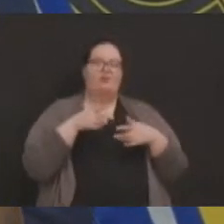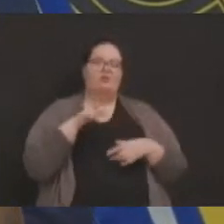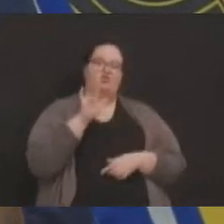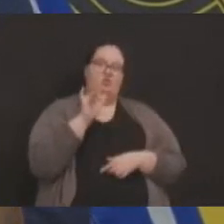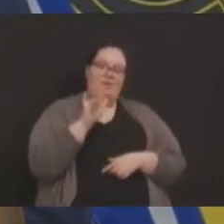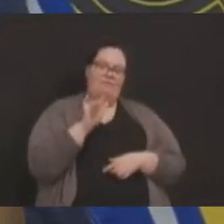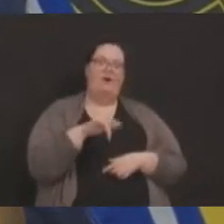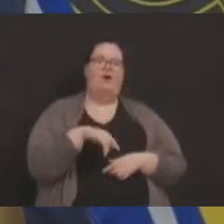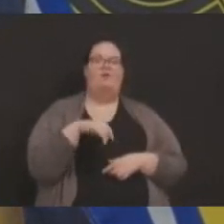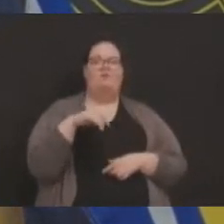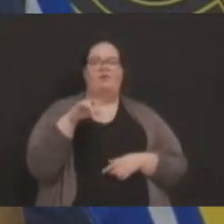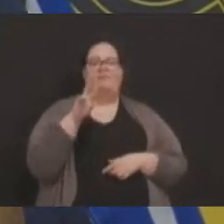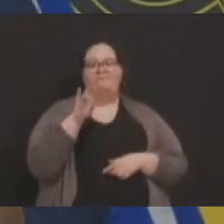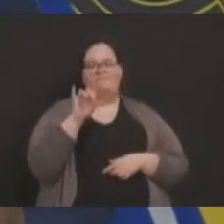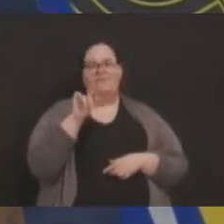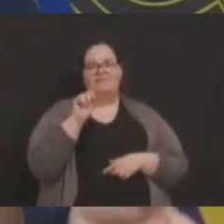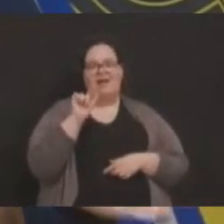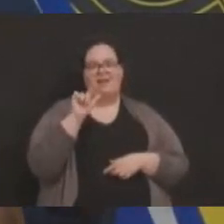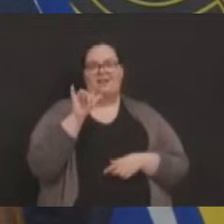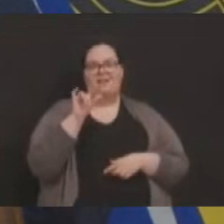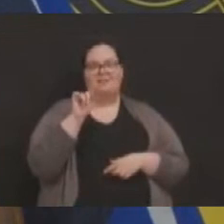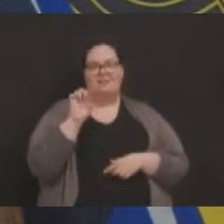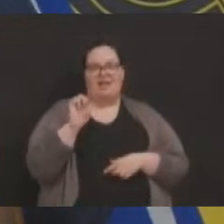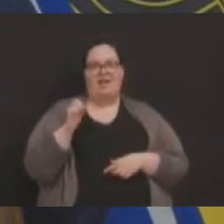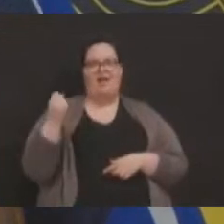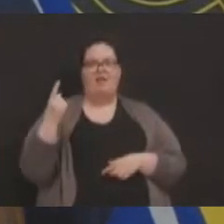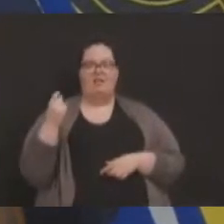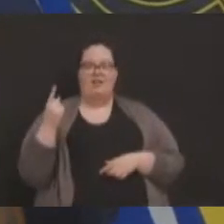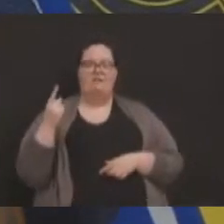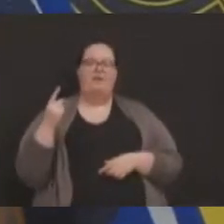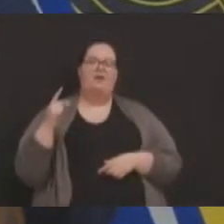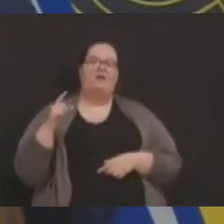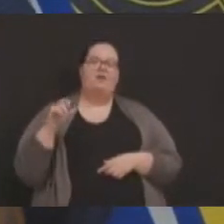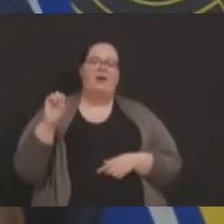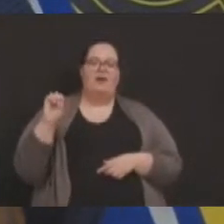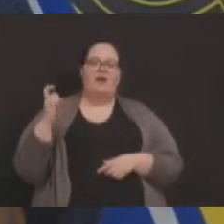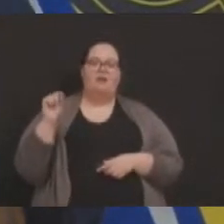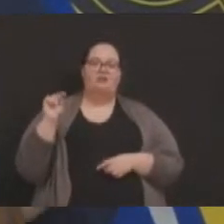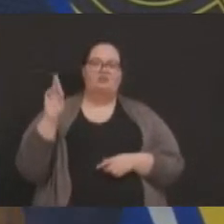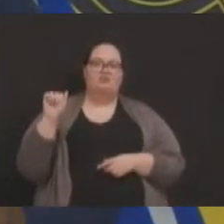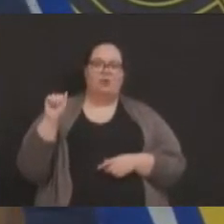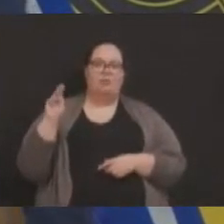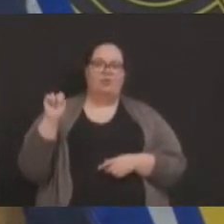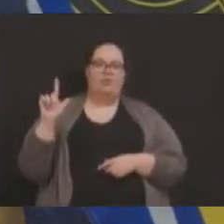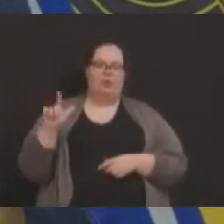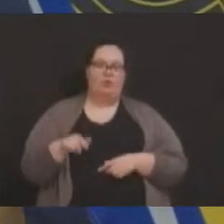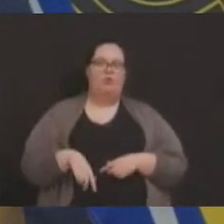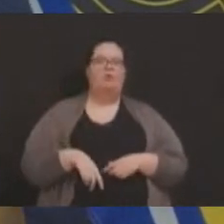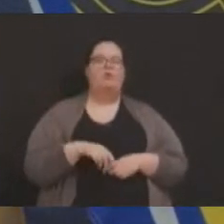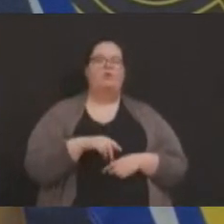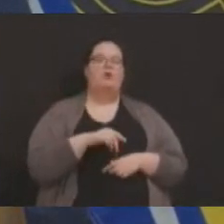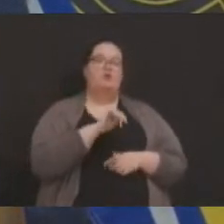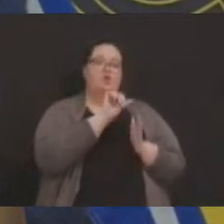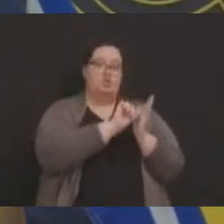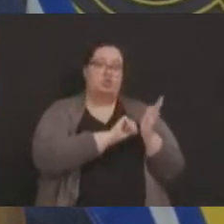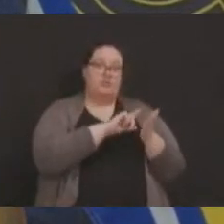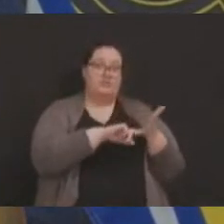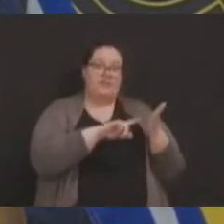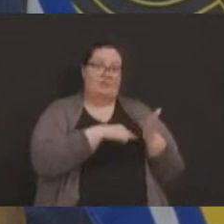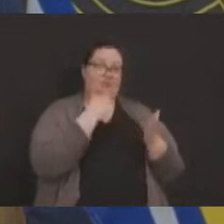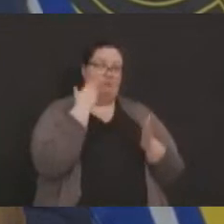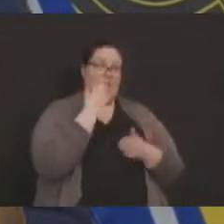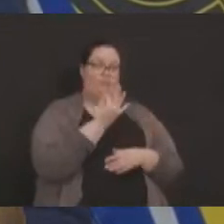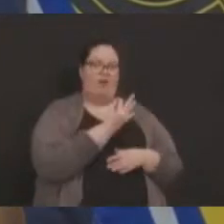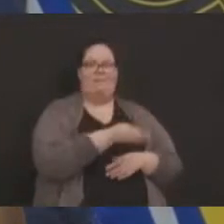Friday. And that can sometimes be because of medical staff, but it can also be that individuals who are booked for